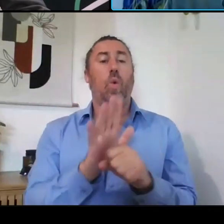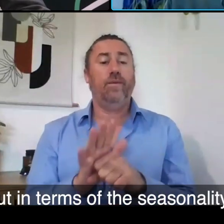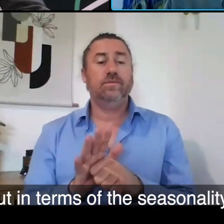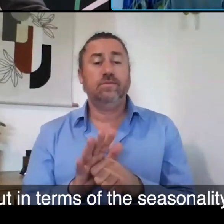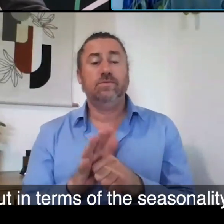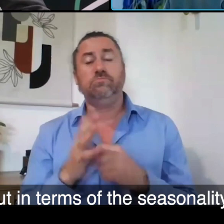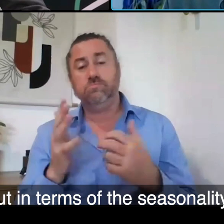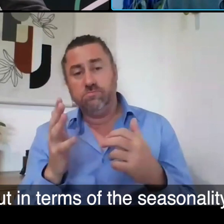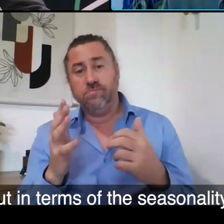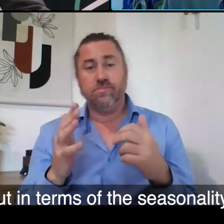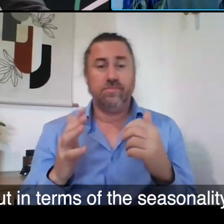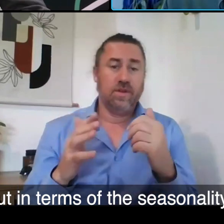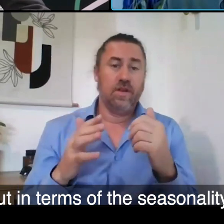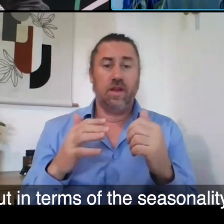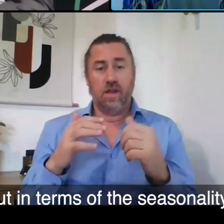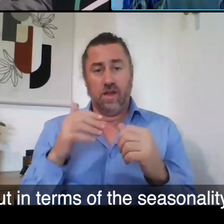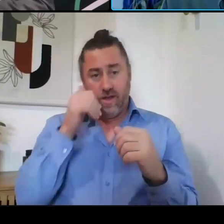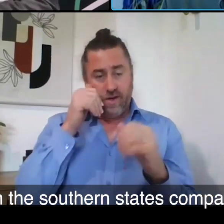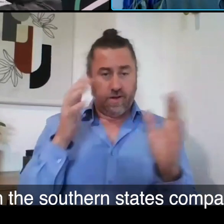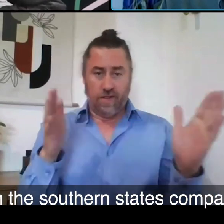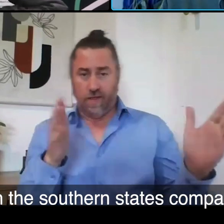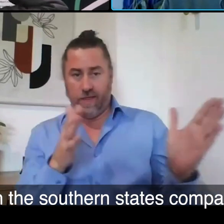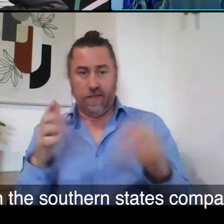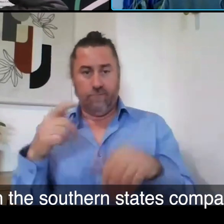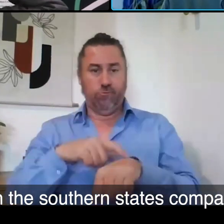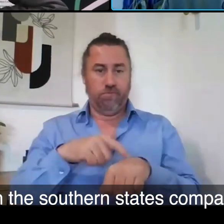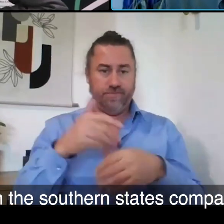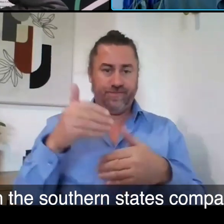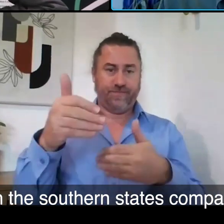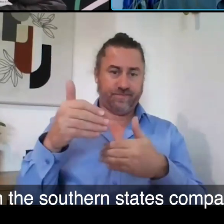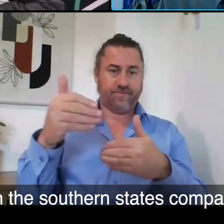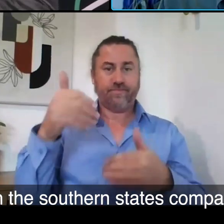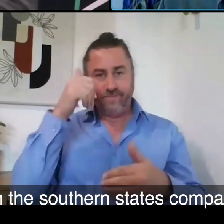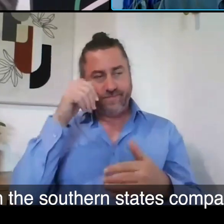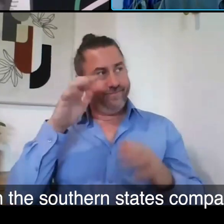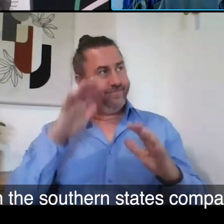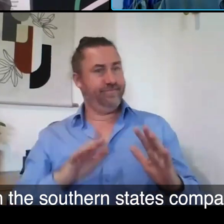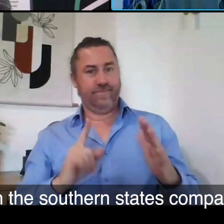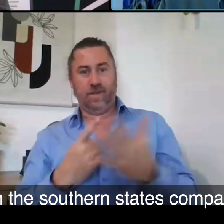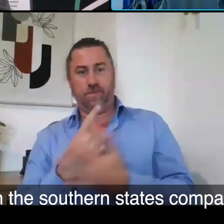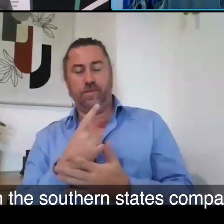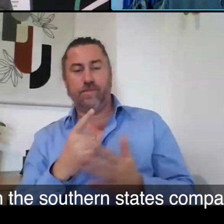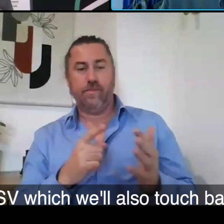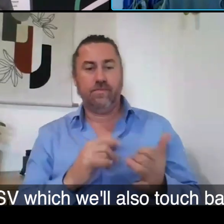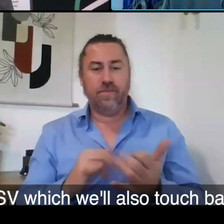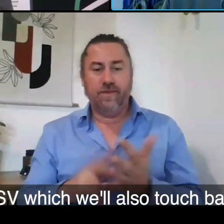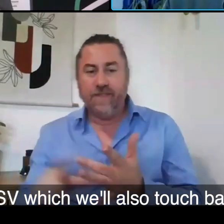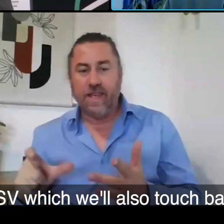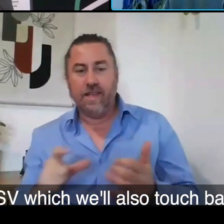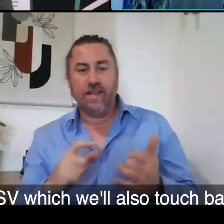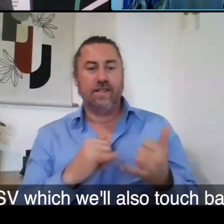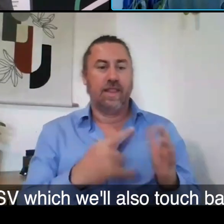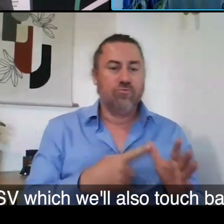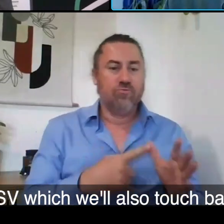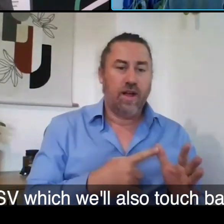not quite as clear-cut in terms of the seasonality, certainly at least in the southern states in terms of compared to flu and RSV,